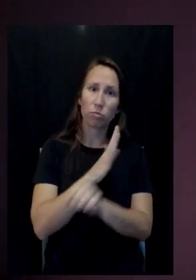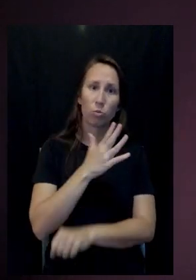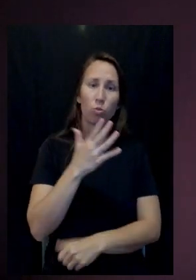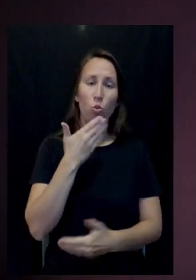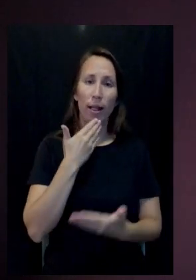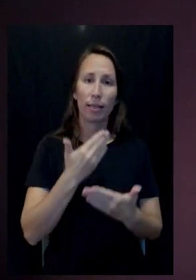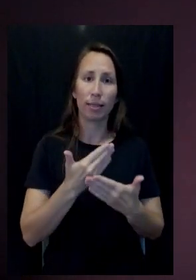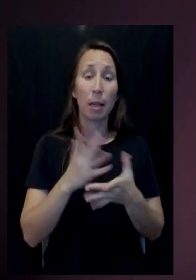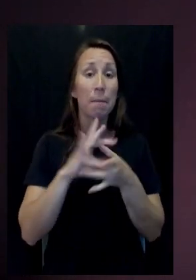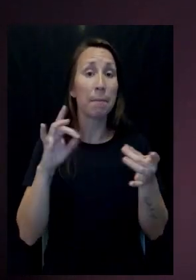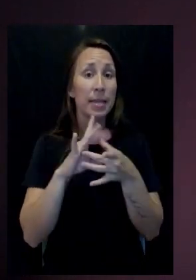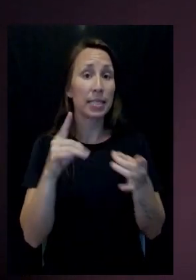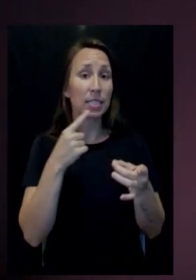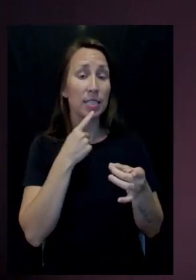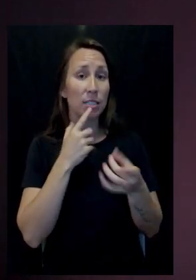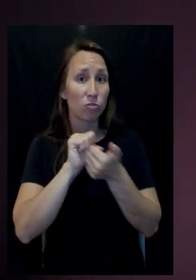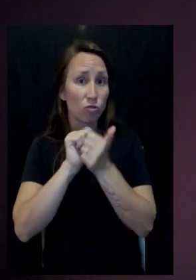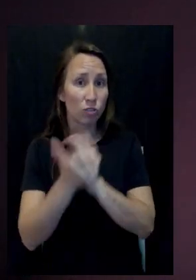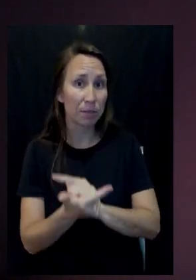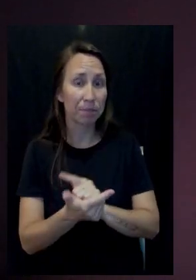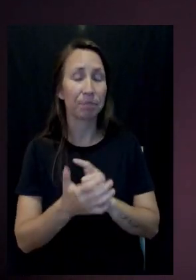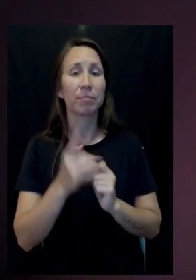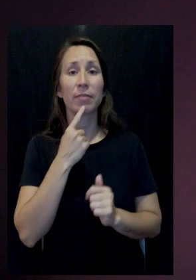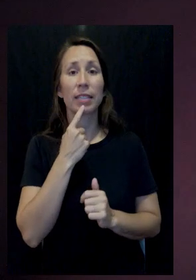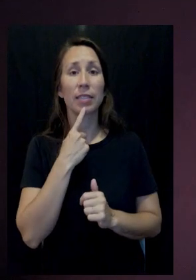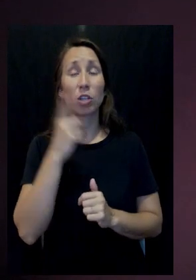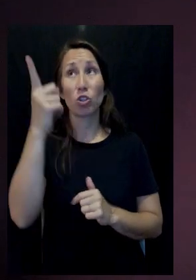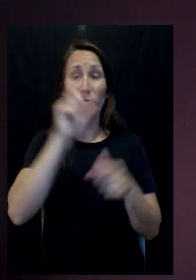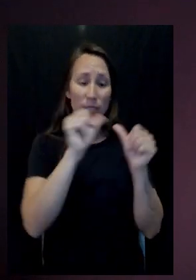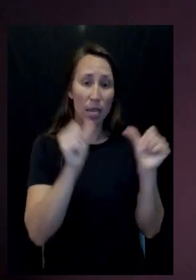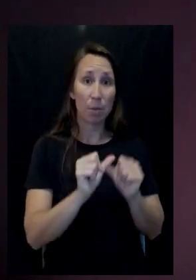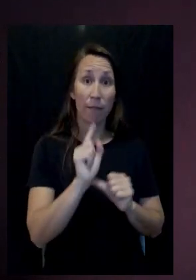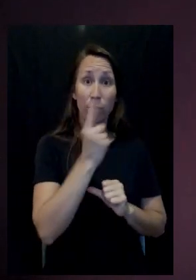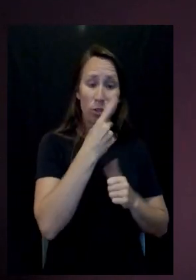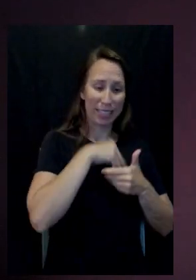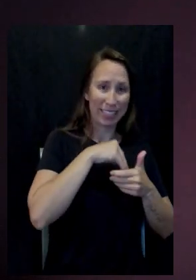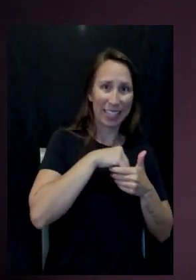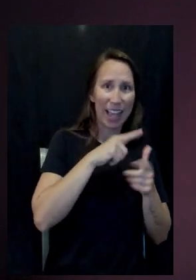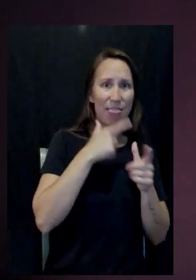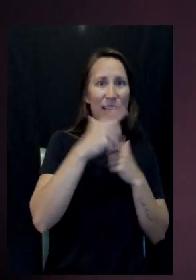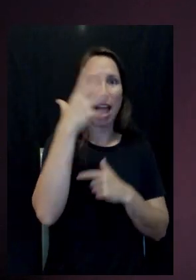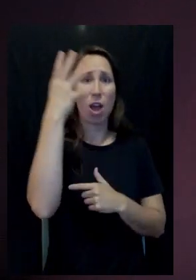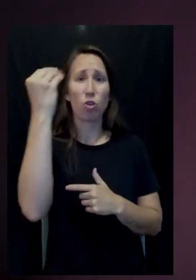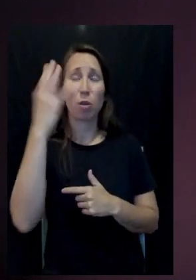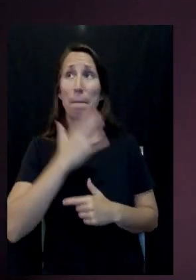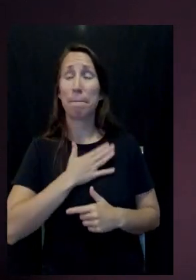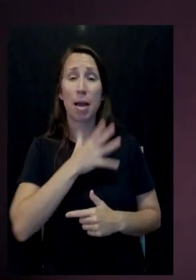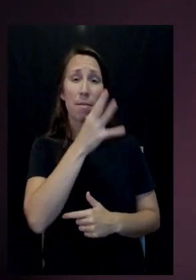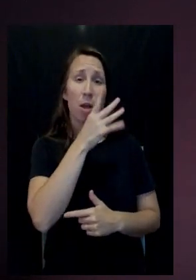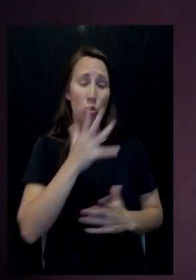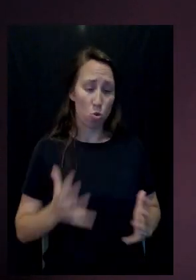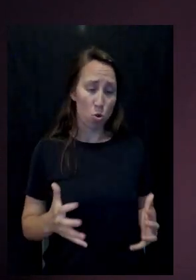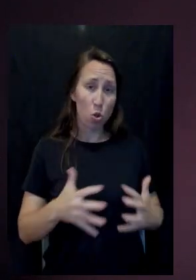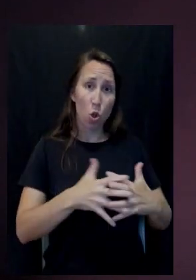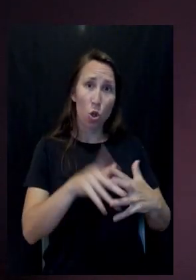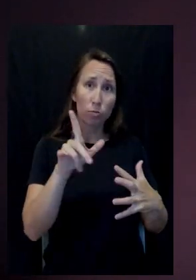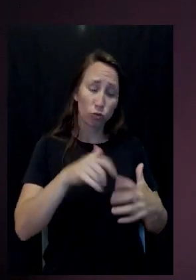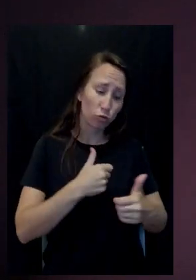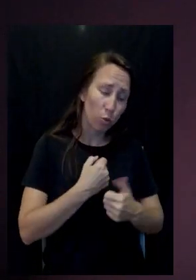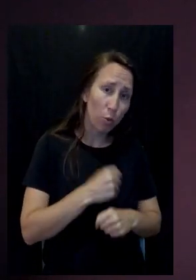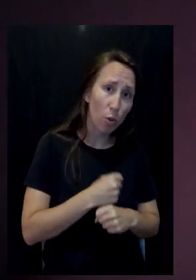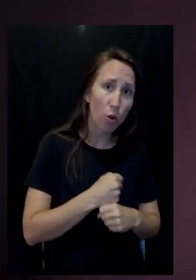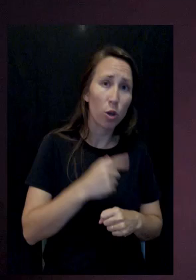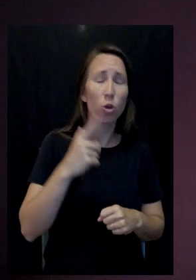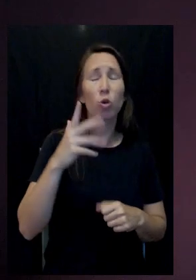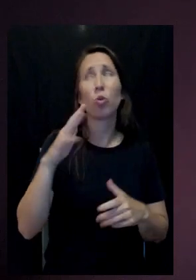it very well, but I want to read it to you in the Message. It says, oh yes, you shape me first inside and then out. You form me in my mother's womb.